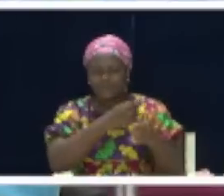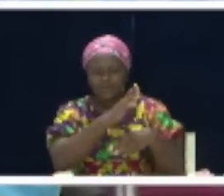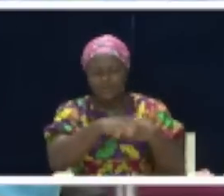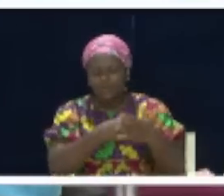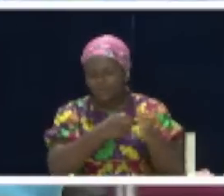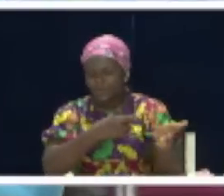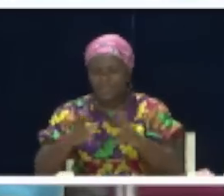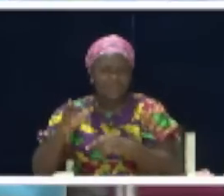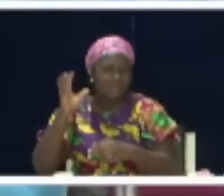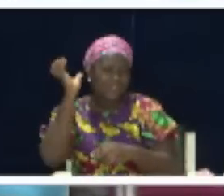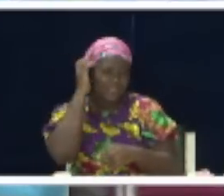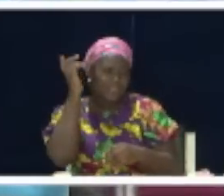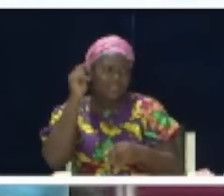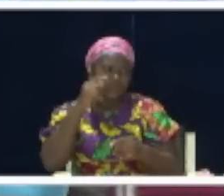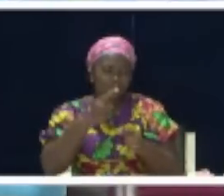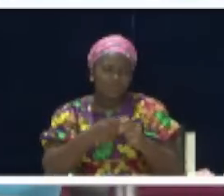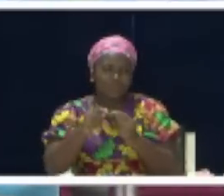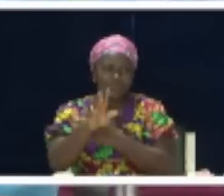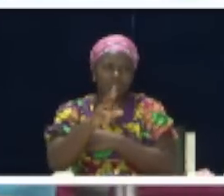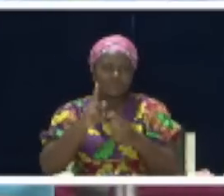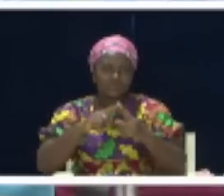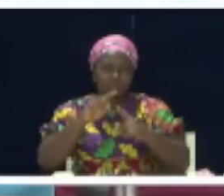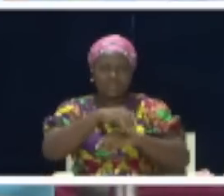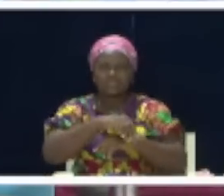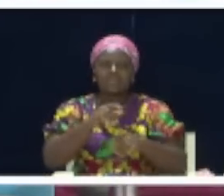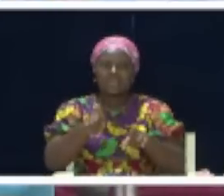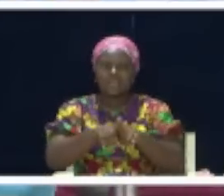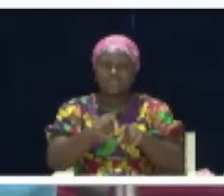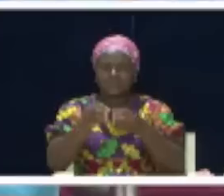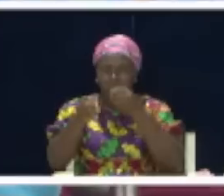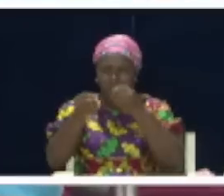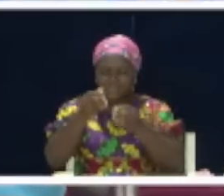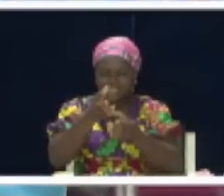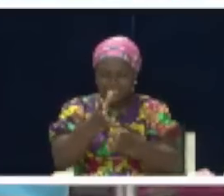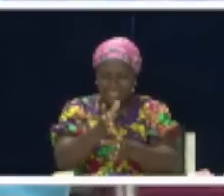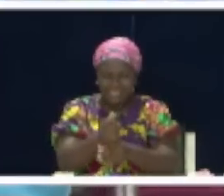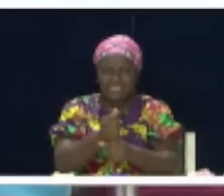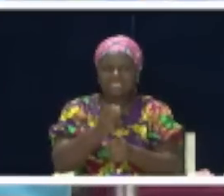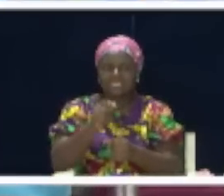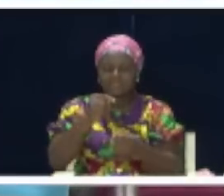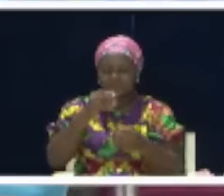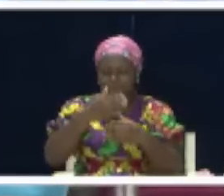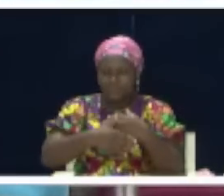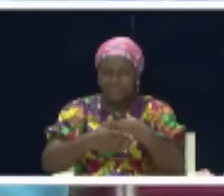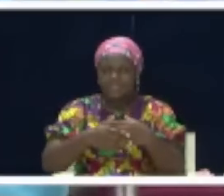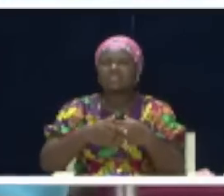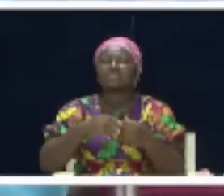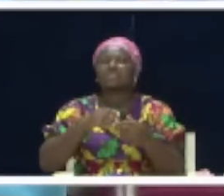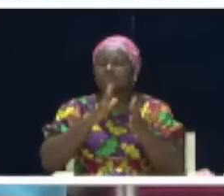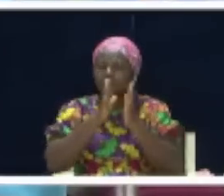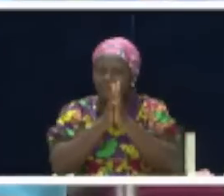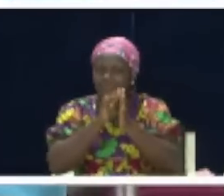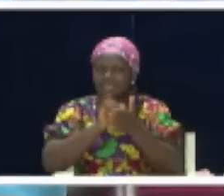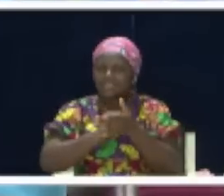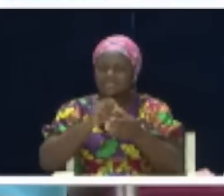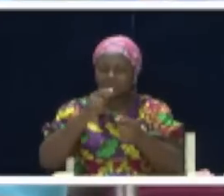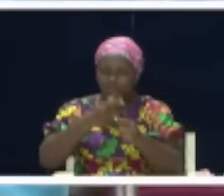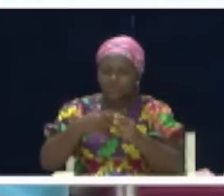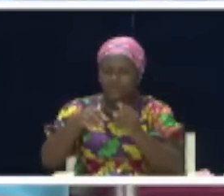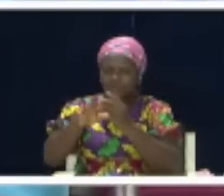you take the bread, pray that the word of God you have heard will increase your